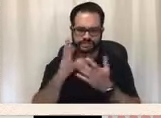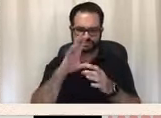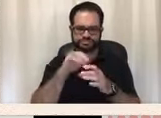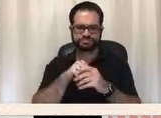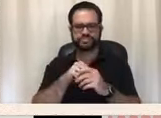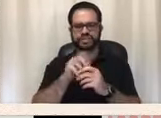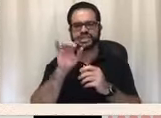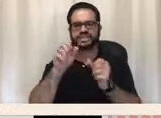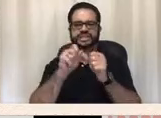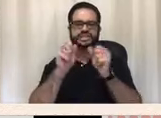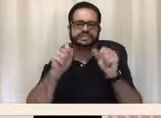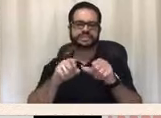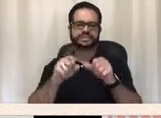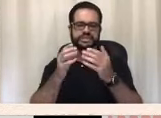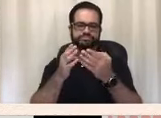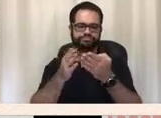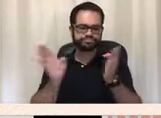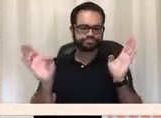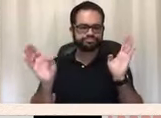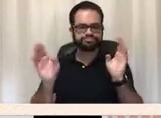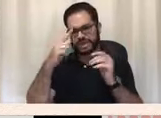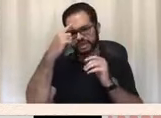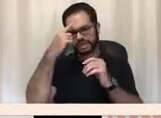challenges, broad thinking.